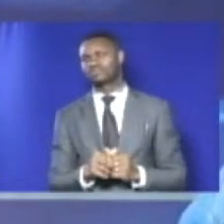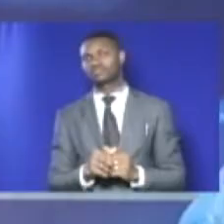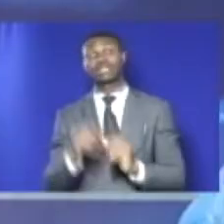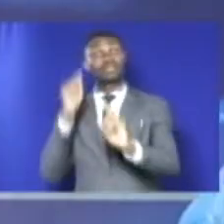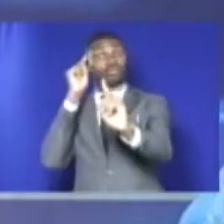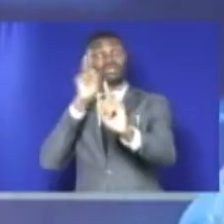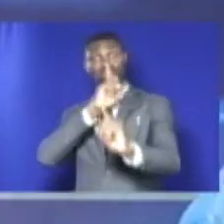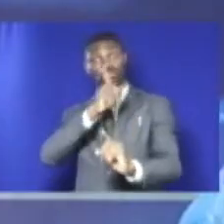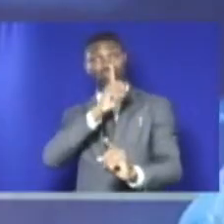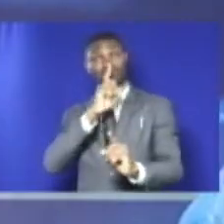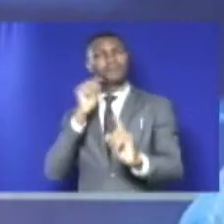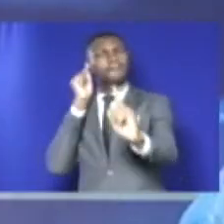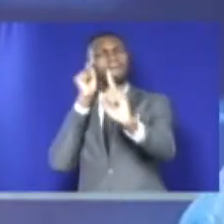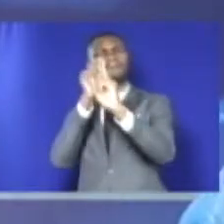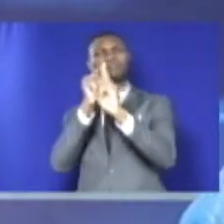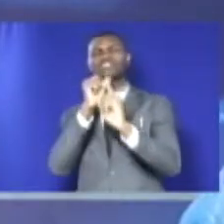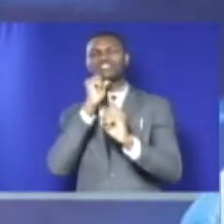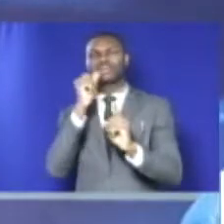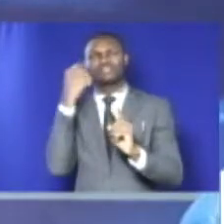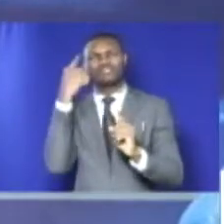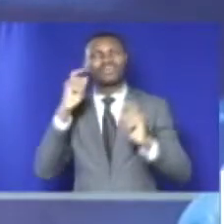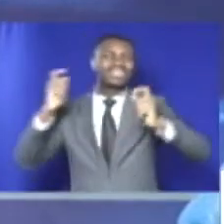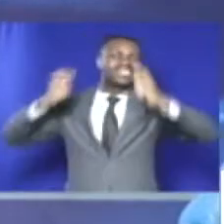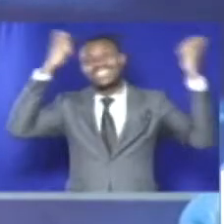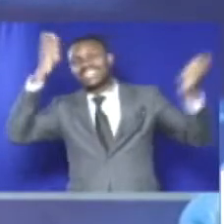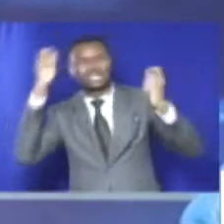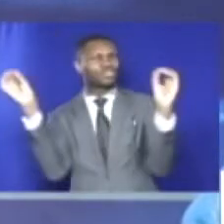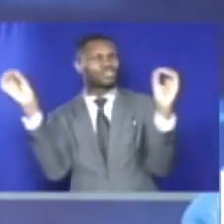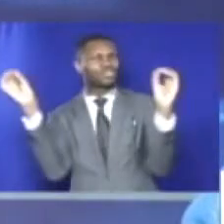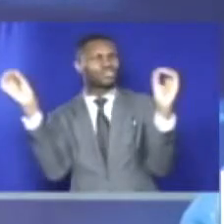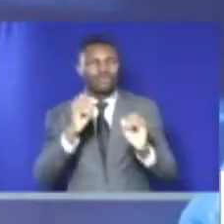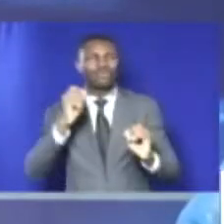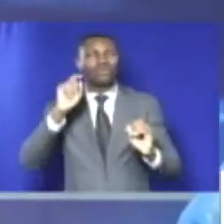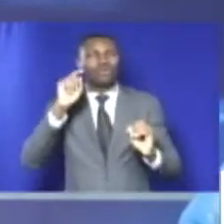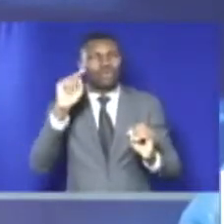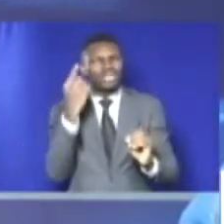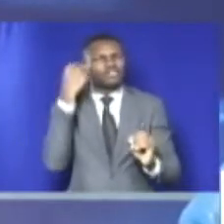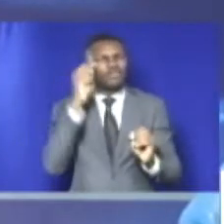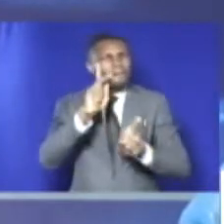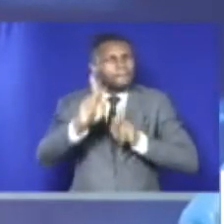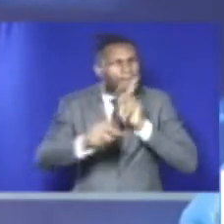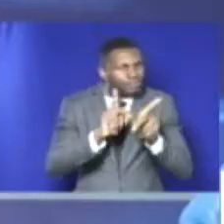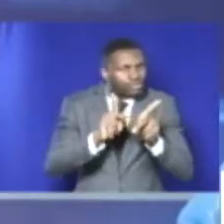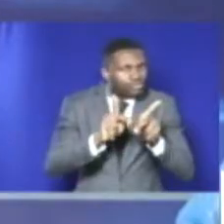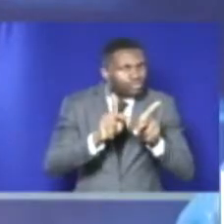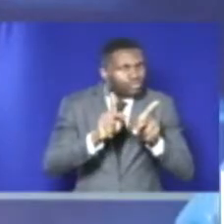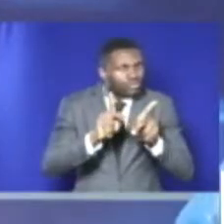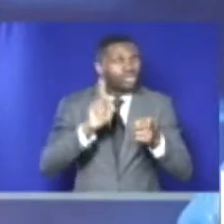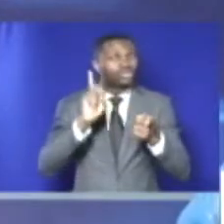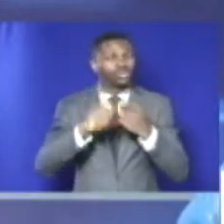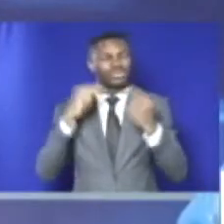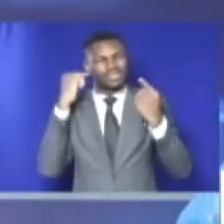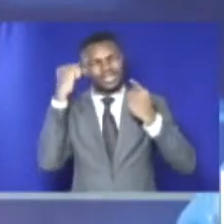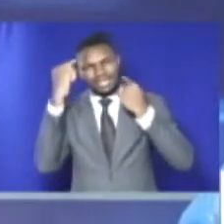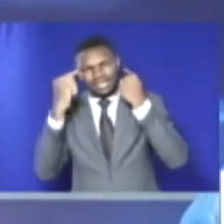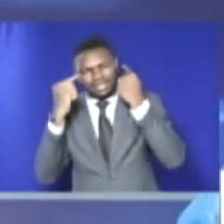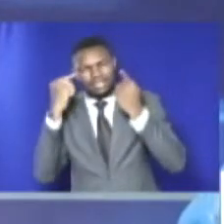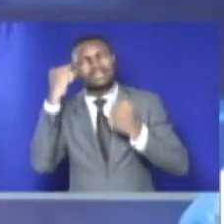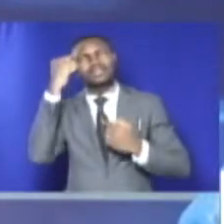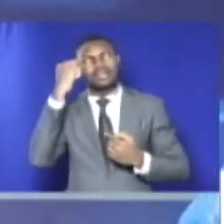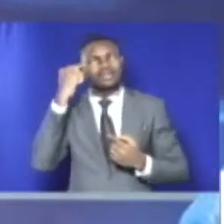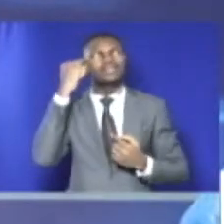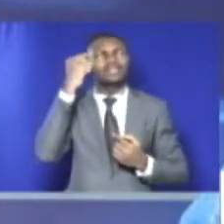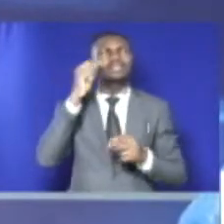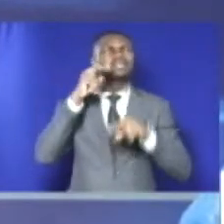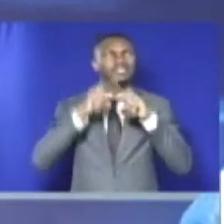marking this day is not just for celebration. It's just for people to sit back and